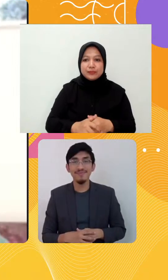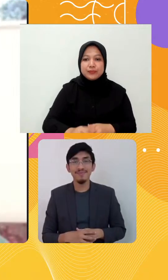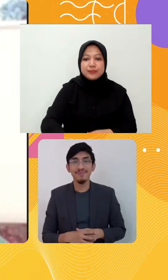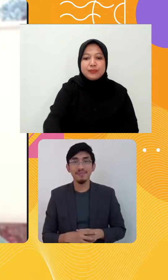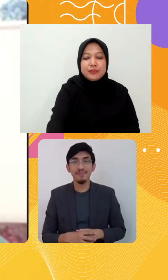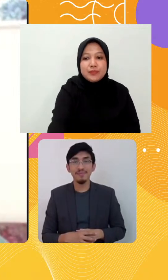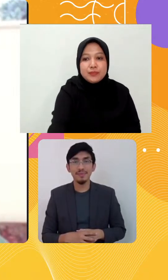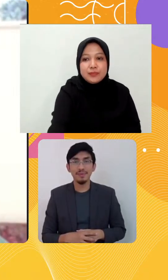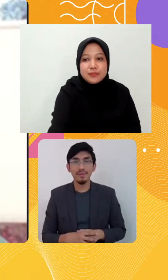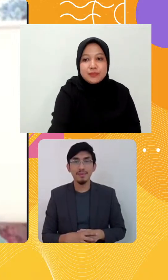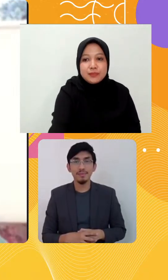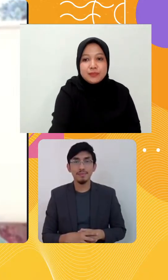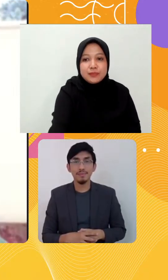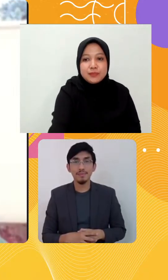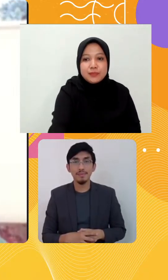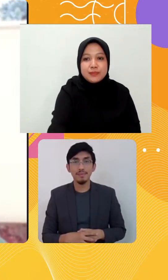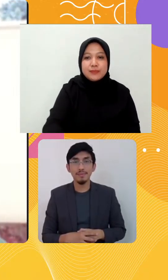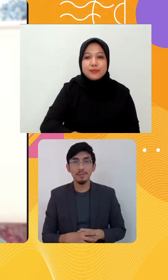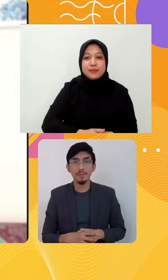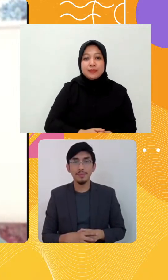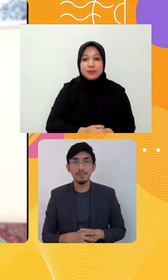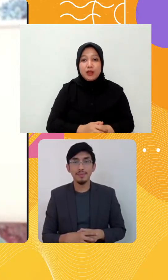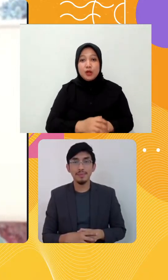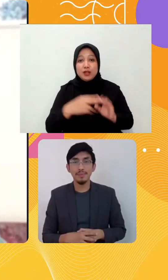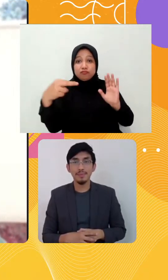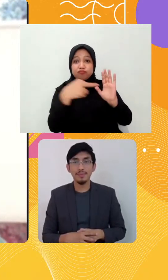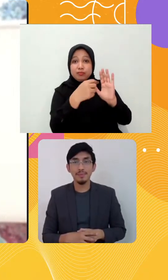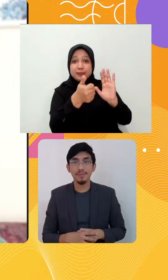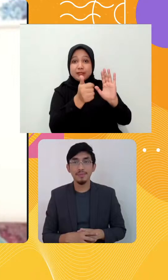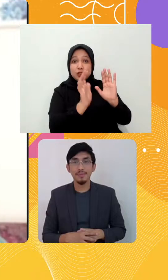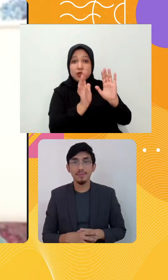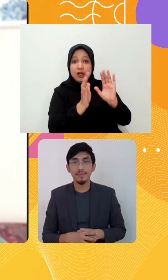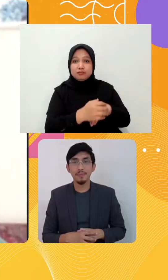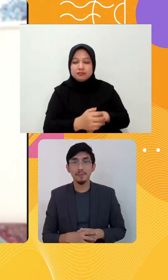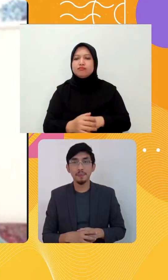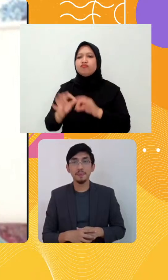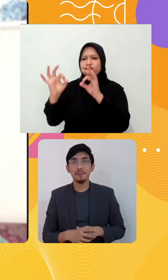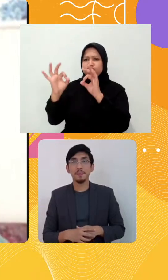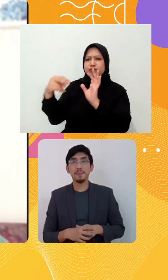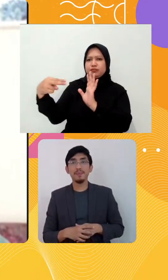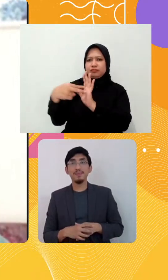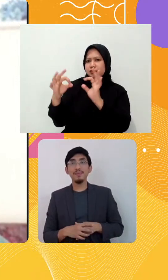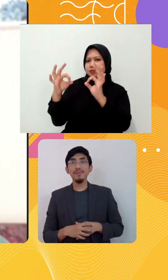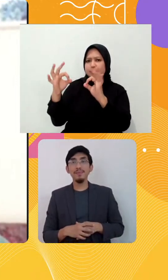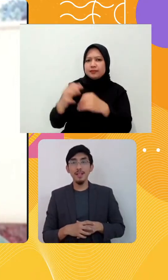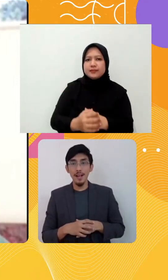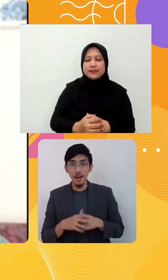Can you see my screen? Yeah, perfect. Okay.